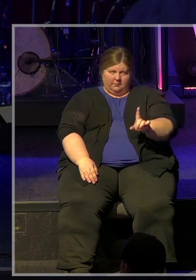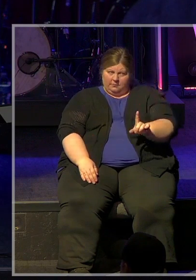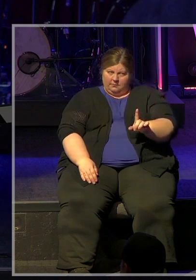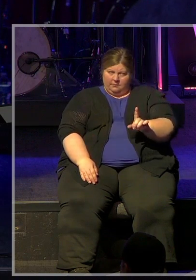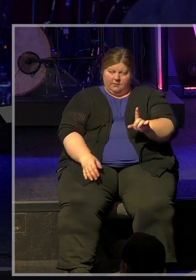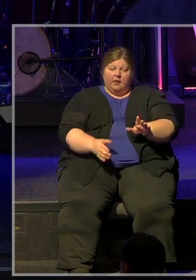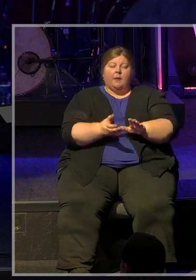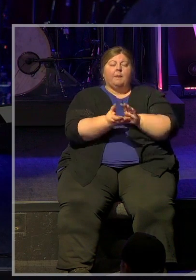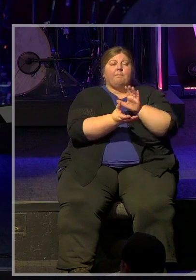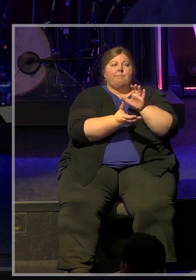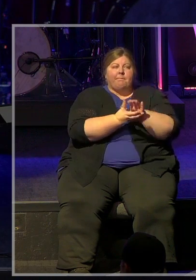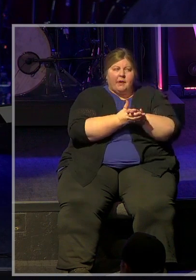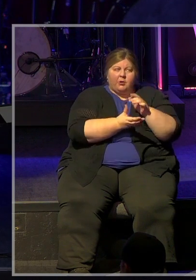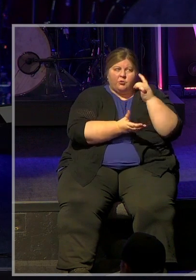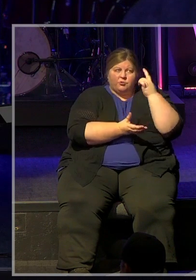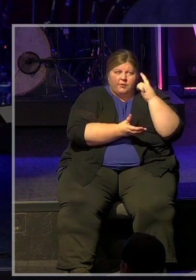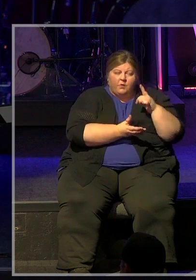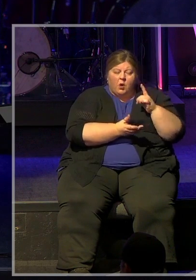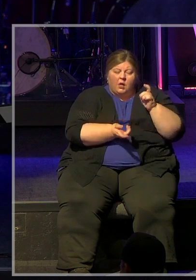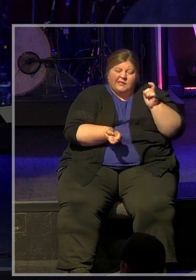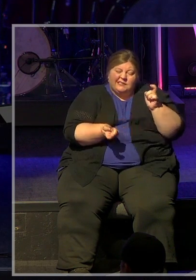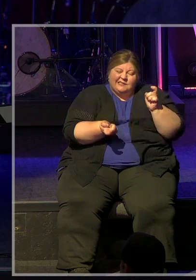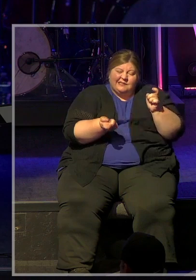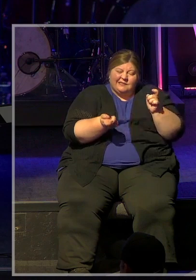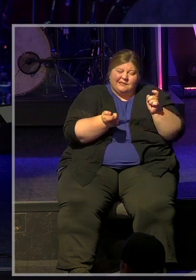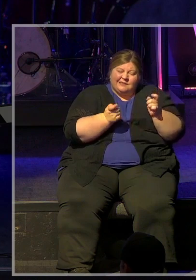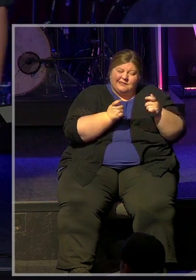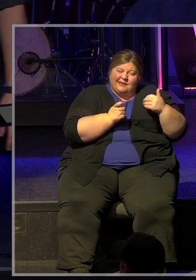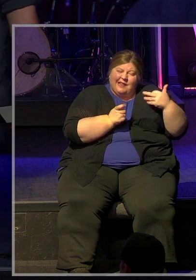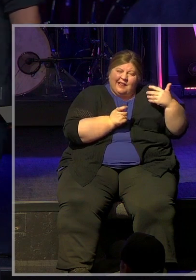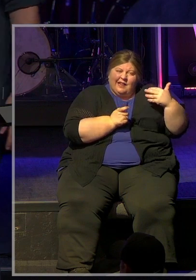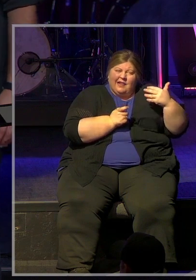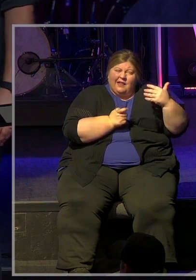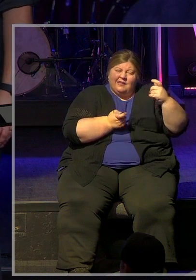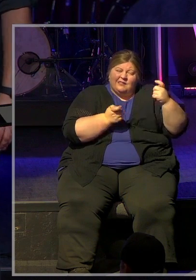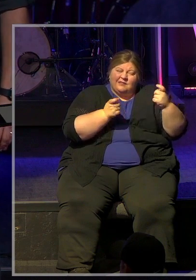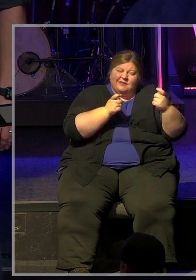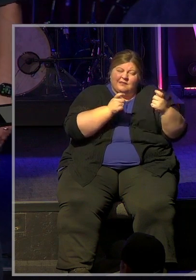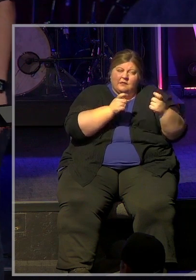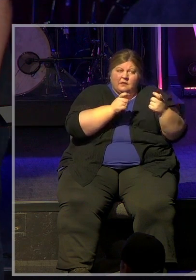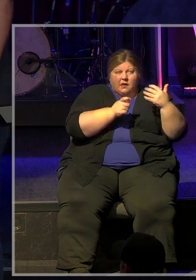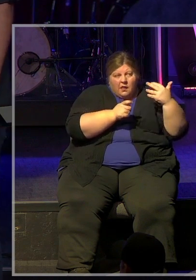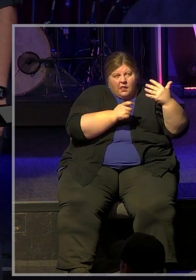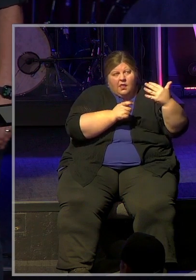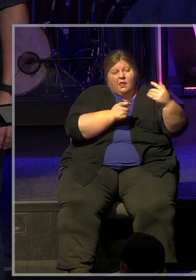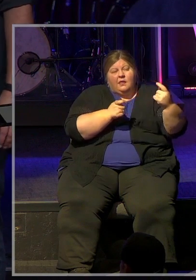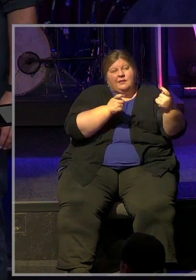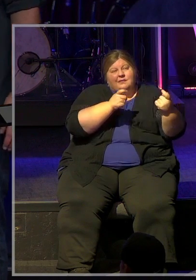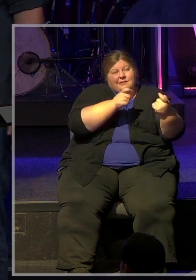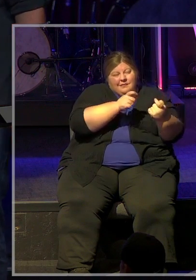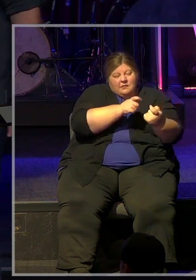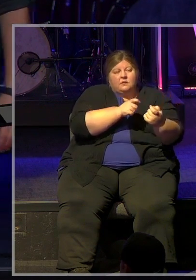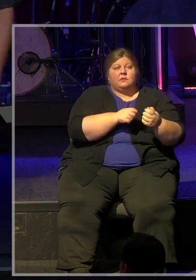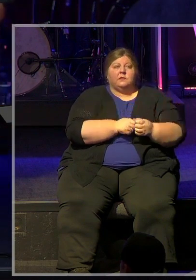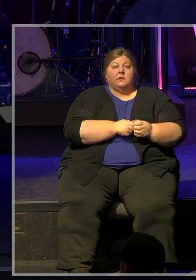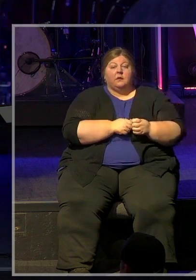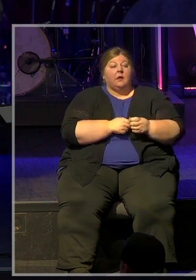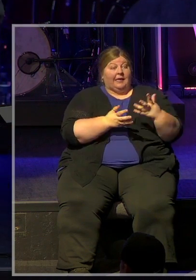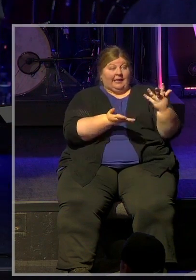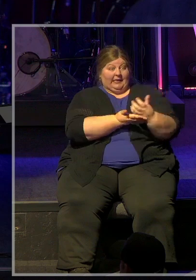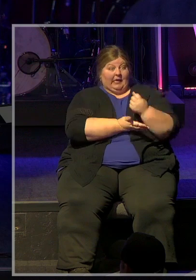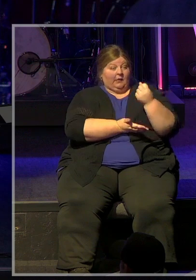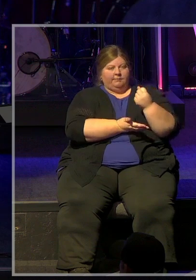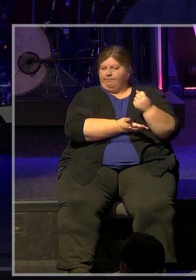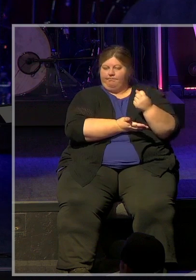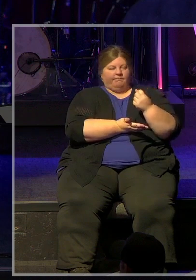about transforming over time. It's not about what you give. Now it becomes about what you get. Now it's what you give. Now it's